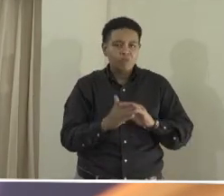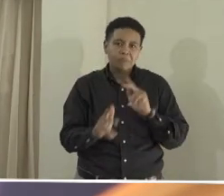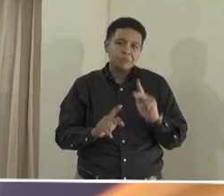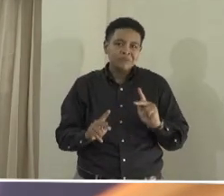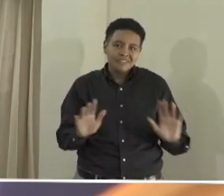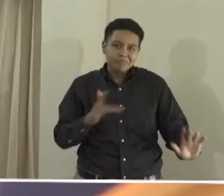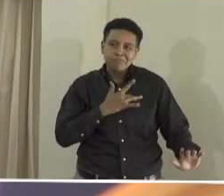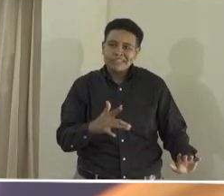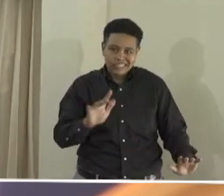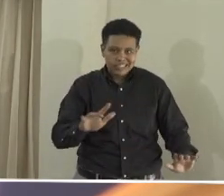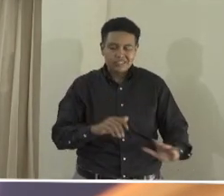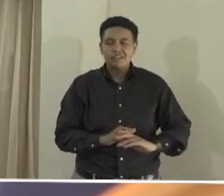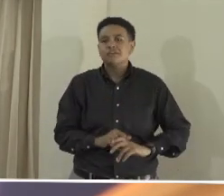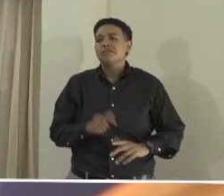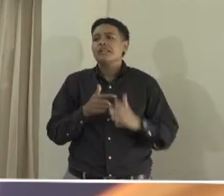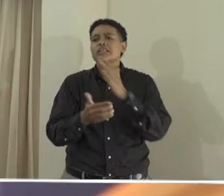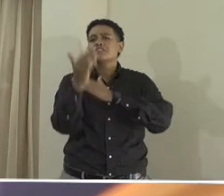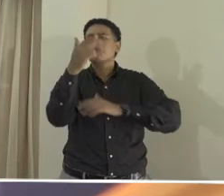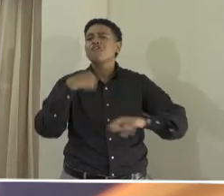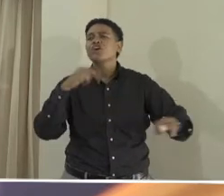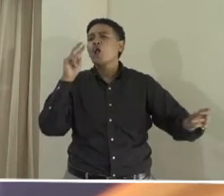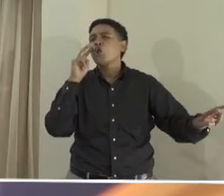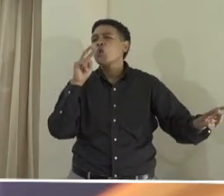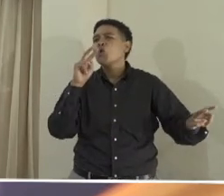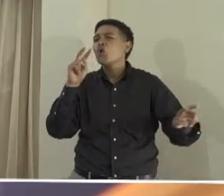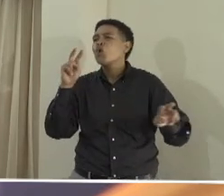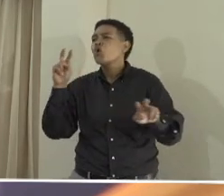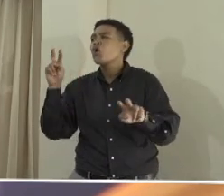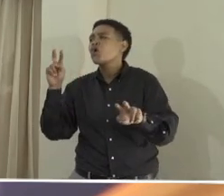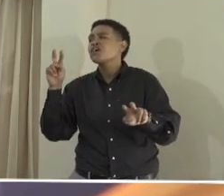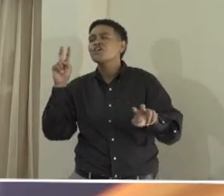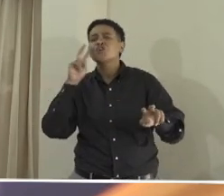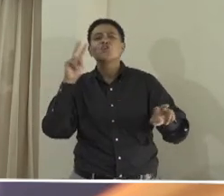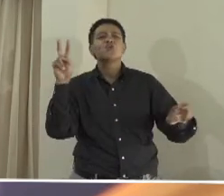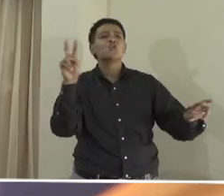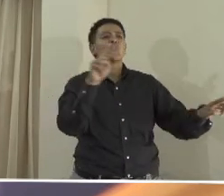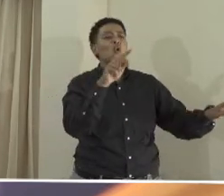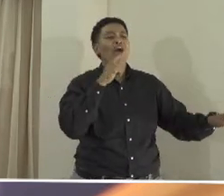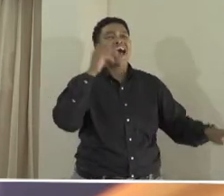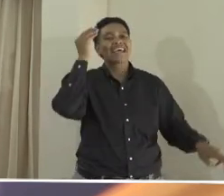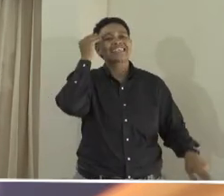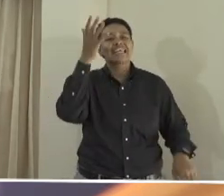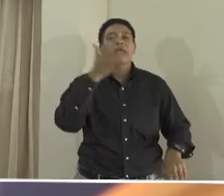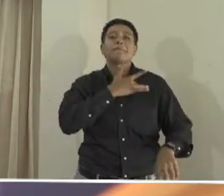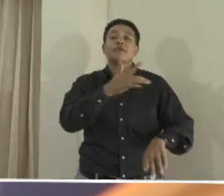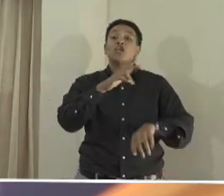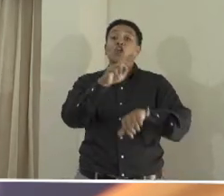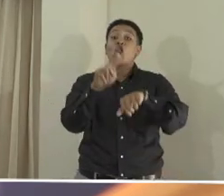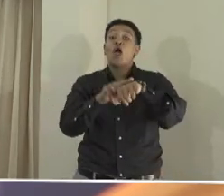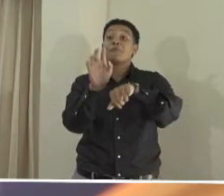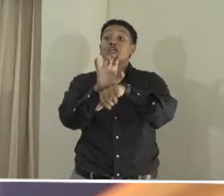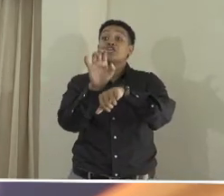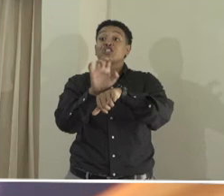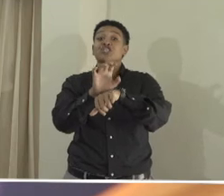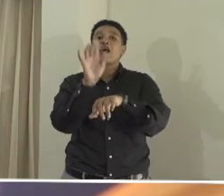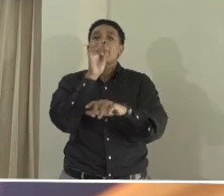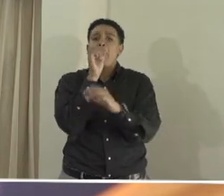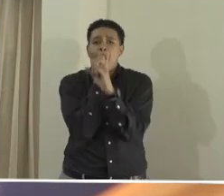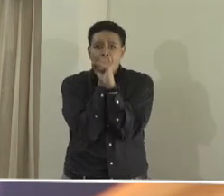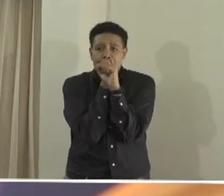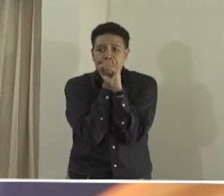This morning, as I look towards you, I'm saying normally the church would be